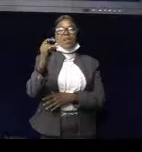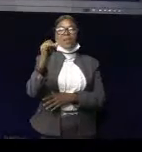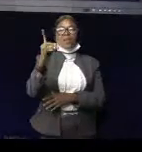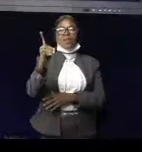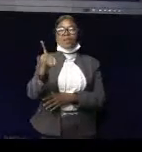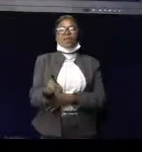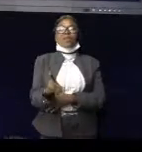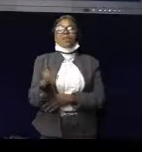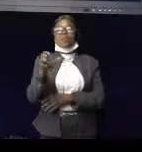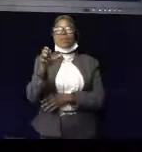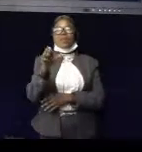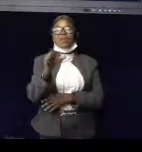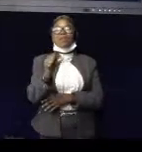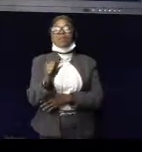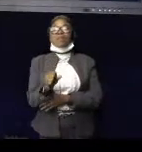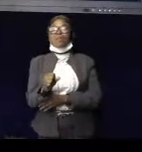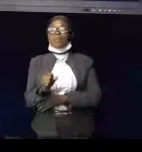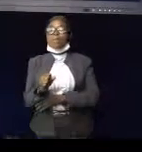that.